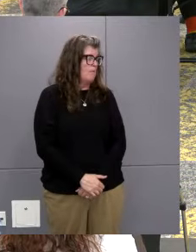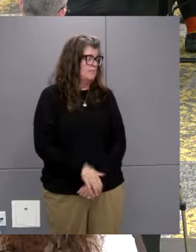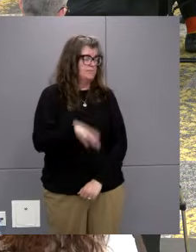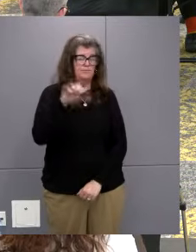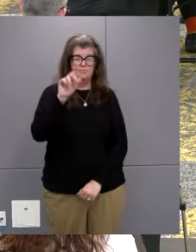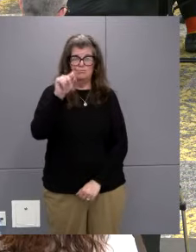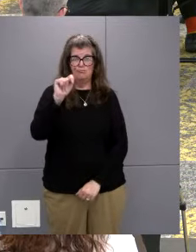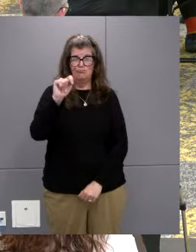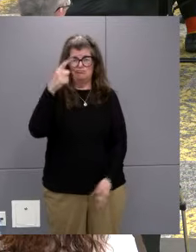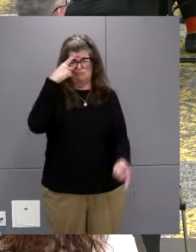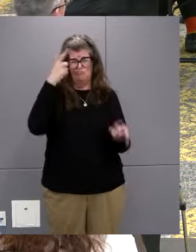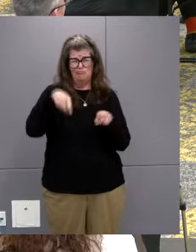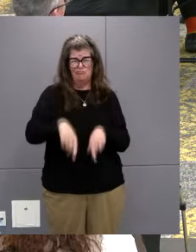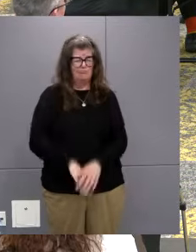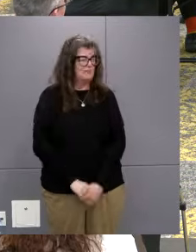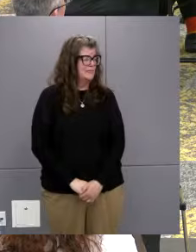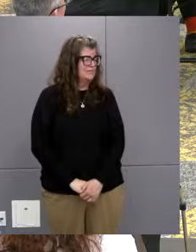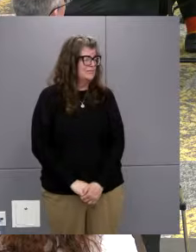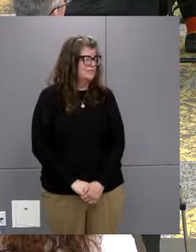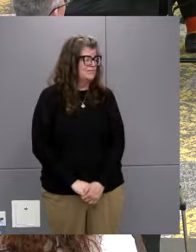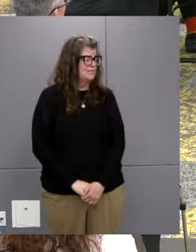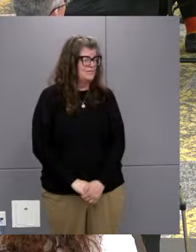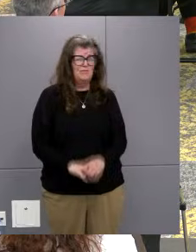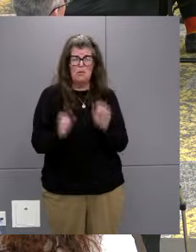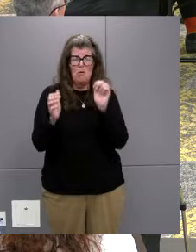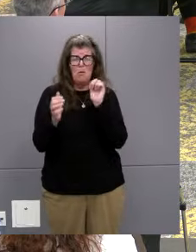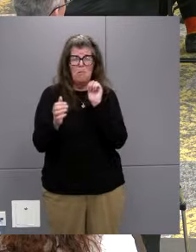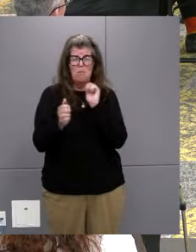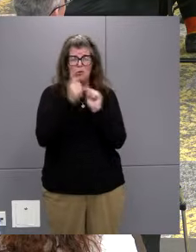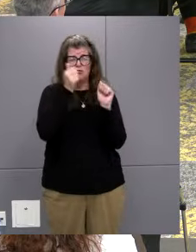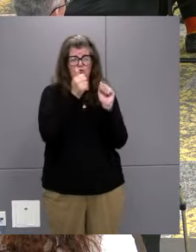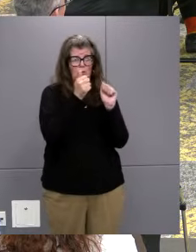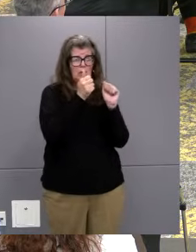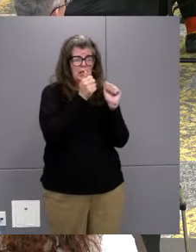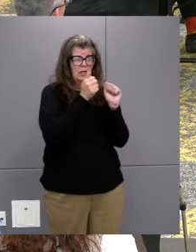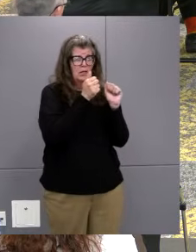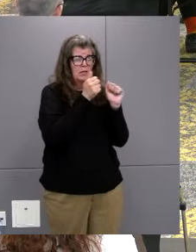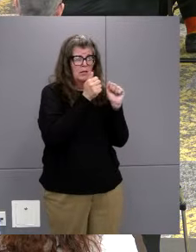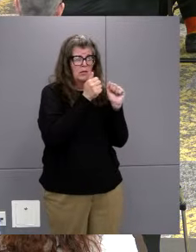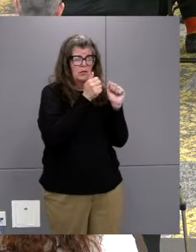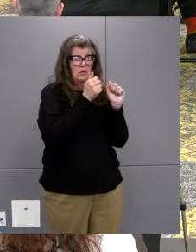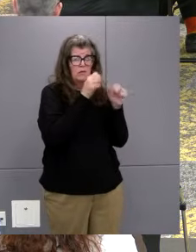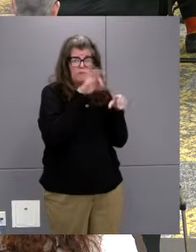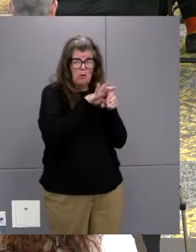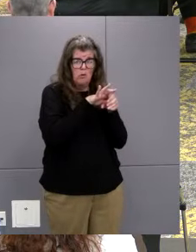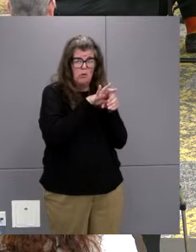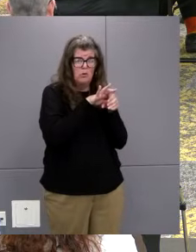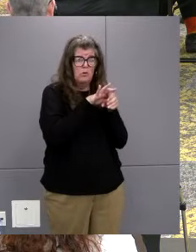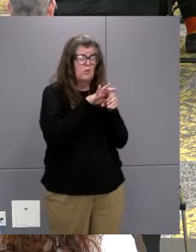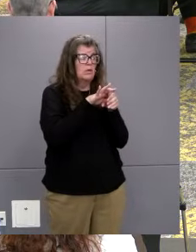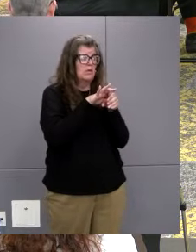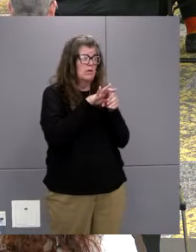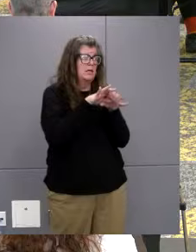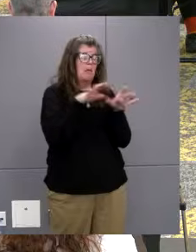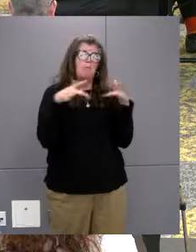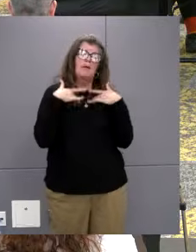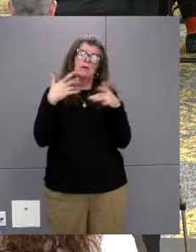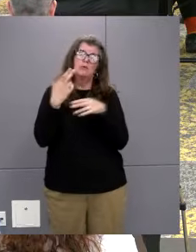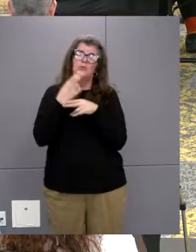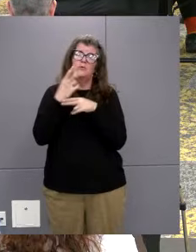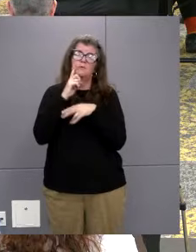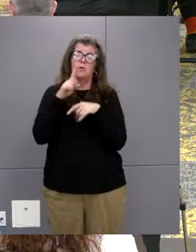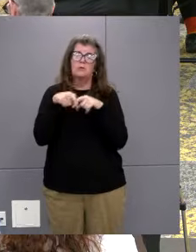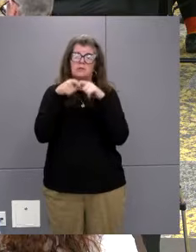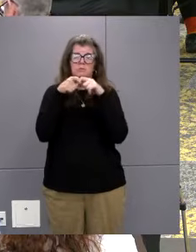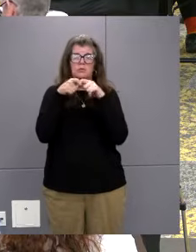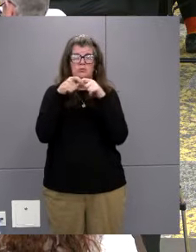I agree. I mean, a majority vote to suspend the rules, and typically it would be used for a suspension